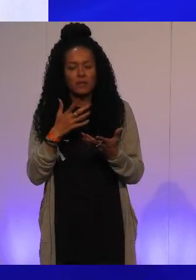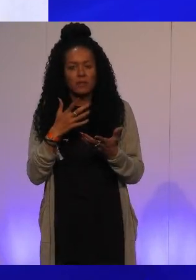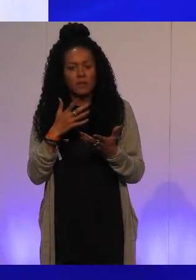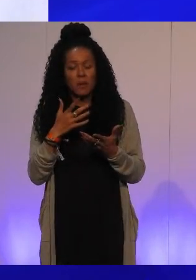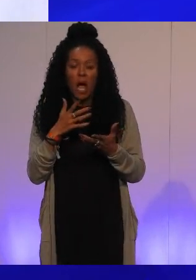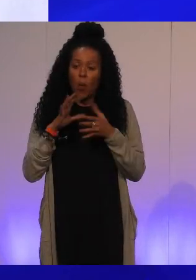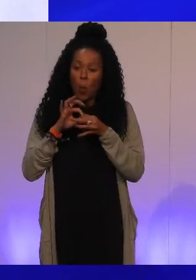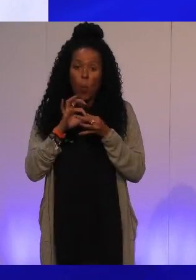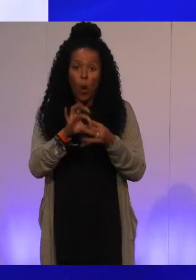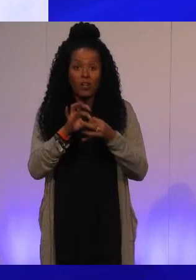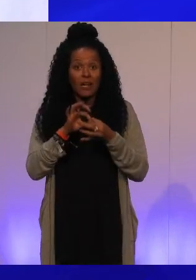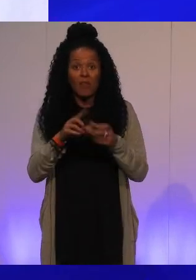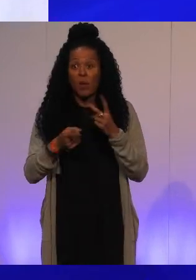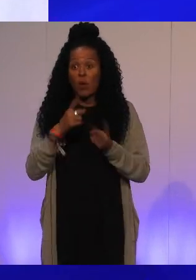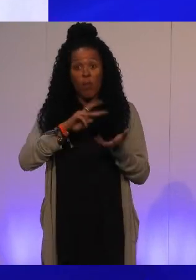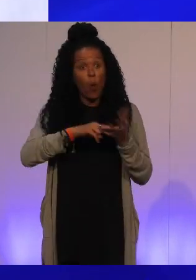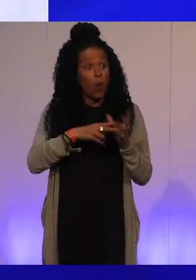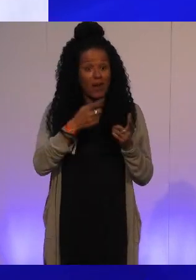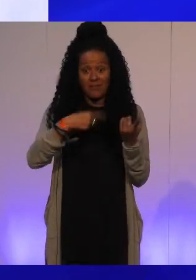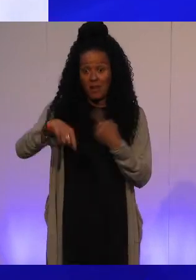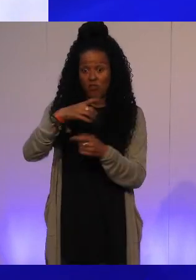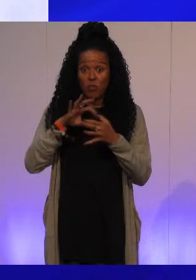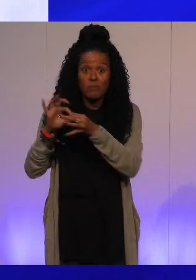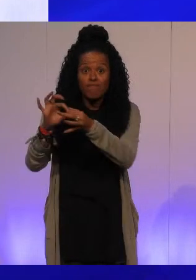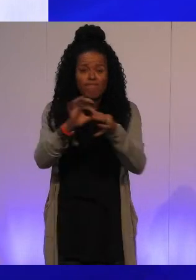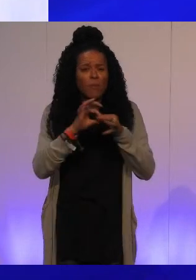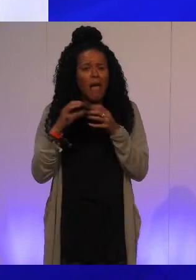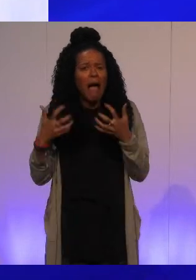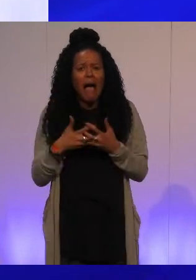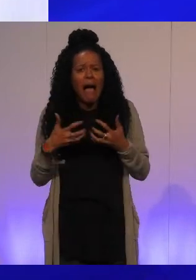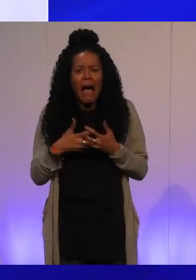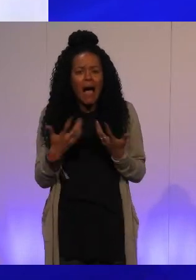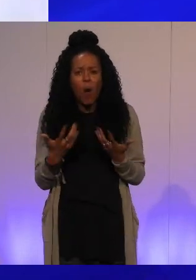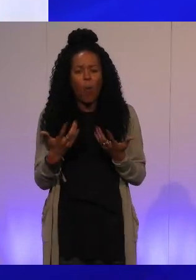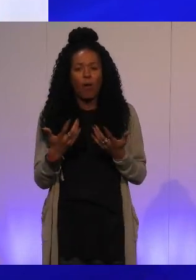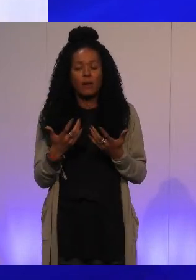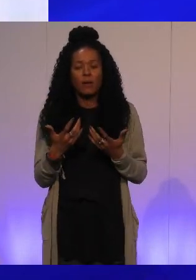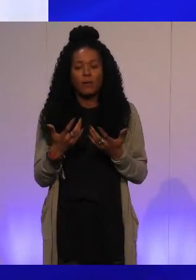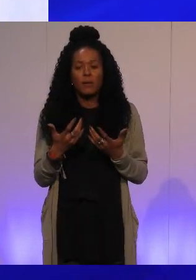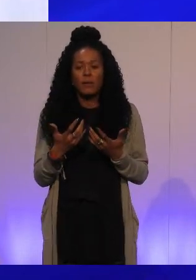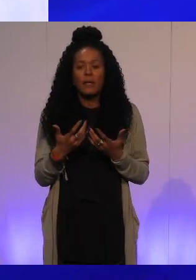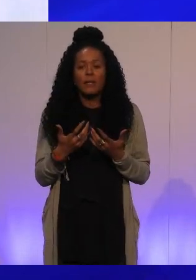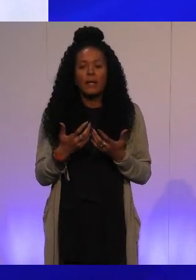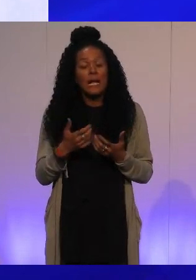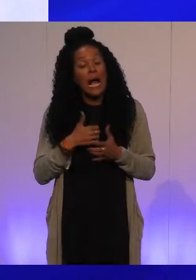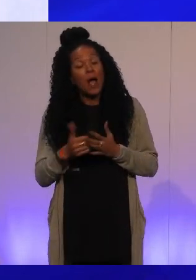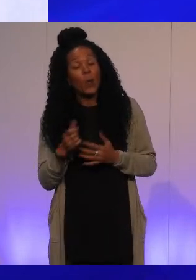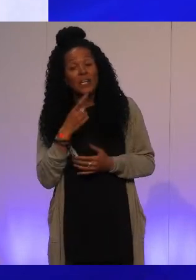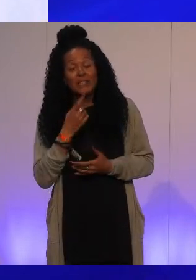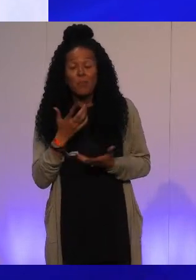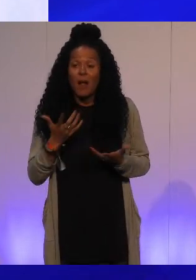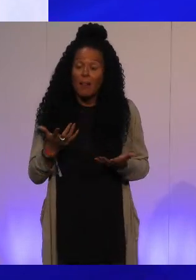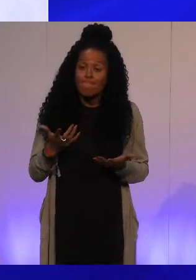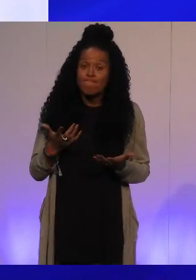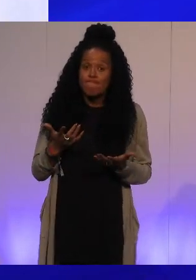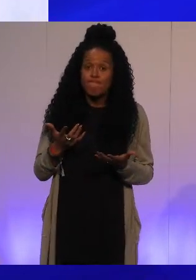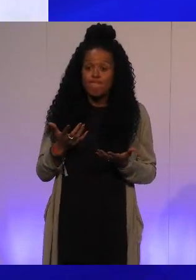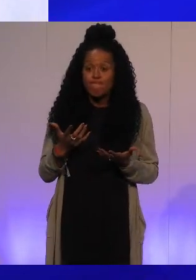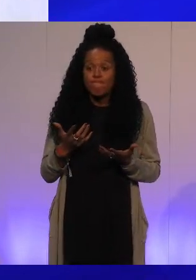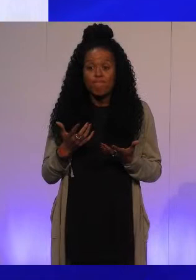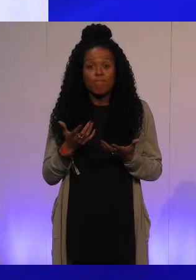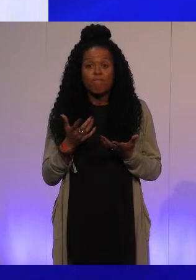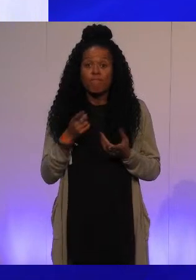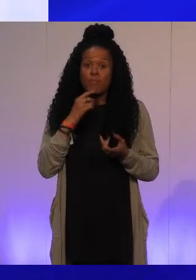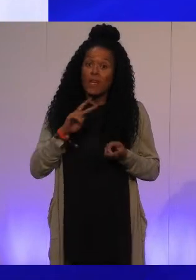right across organisational boundaries, and, you know, how will we work to get them along. And I always say, well, actually, there's no work to be done in